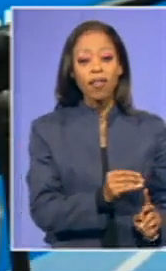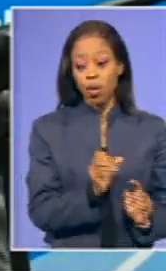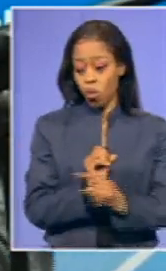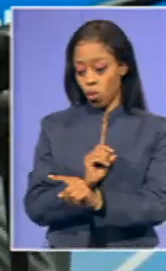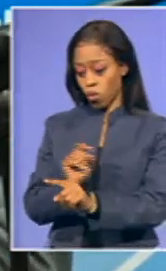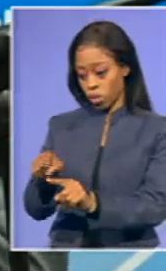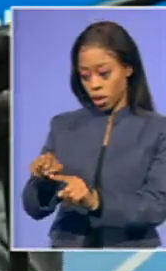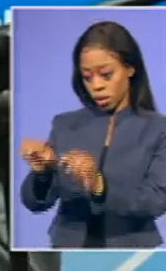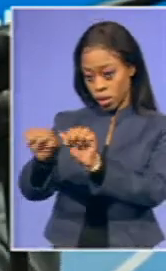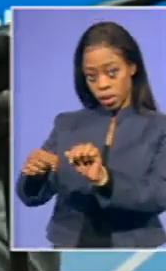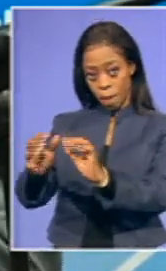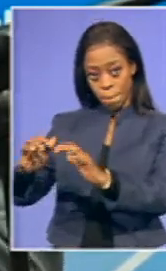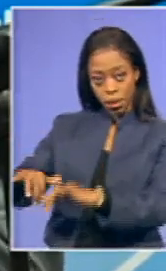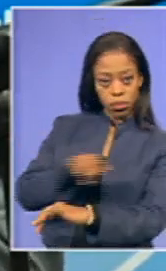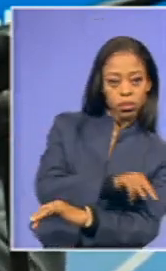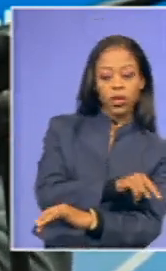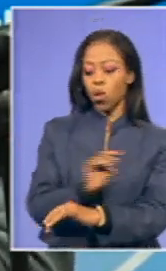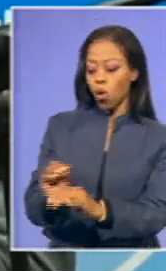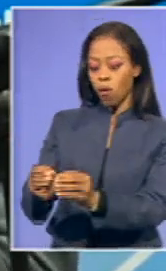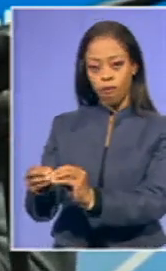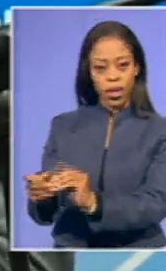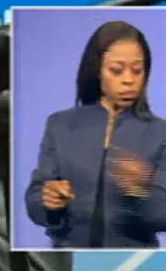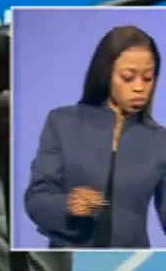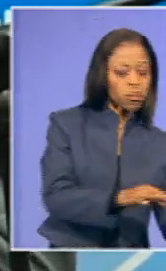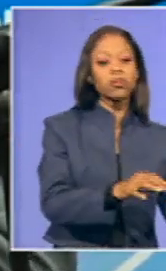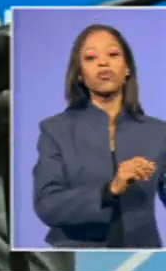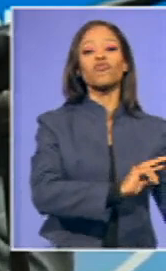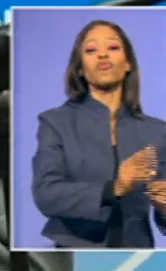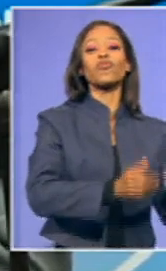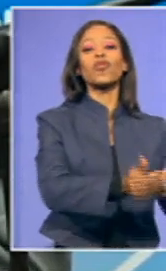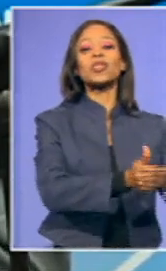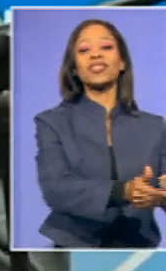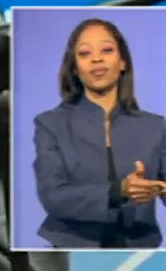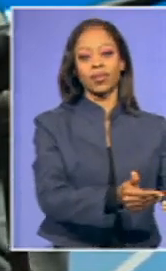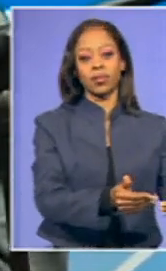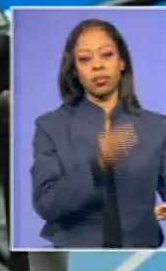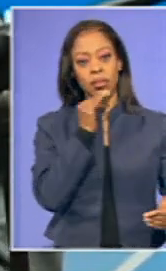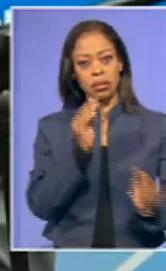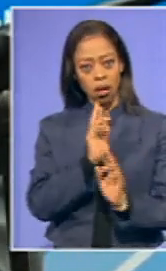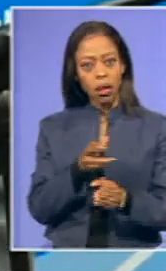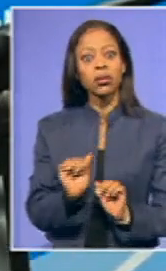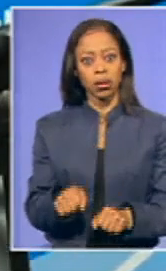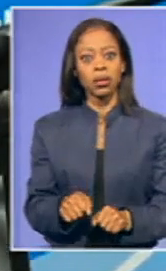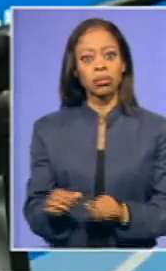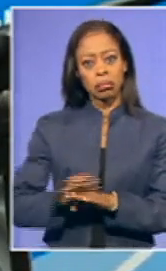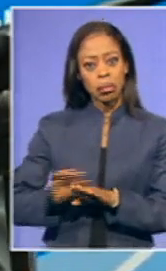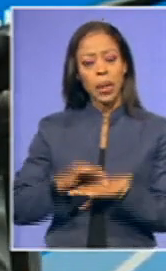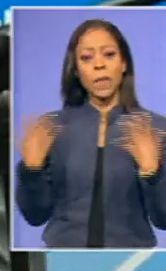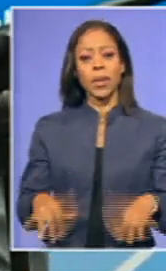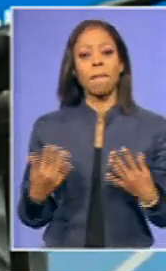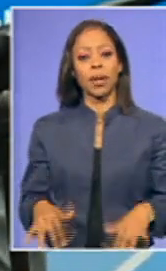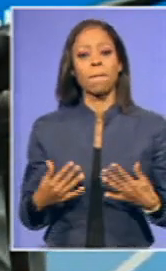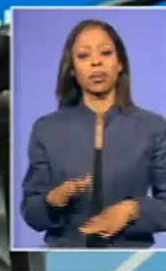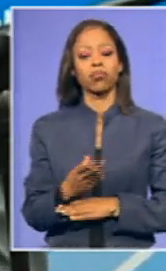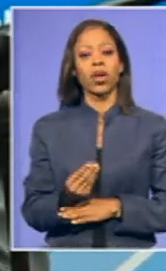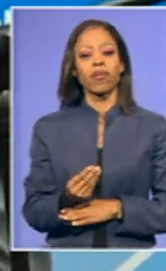system fails or is being maintained, the other systems are running. So the answer is yes, we had great planning, and